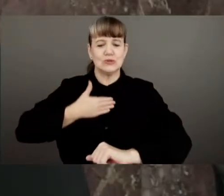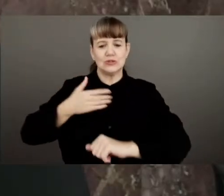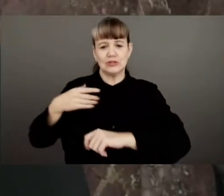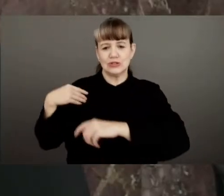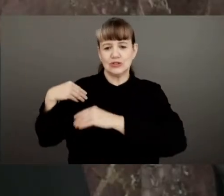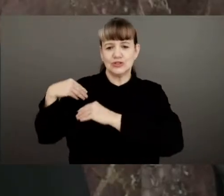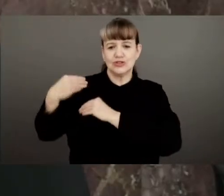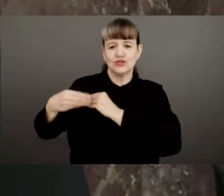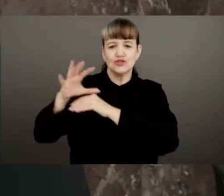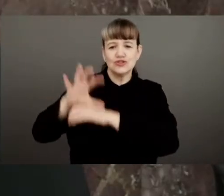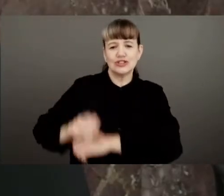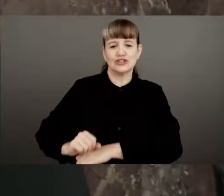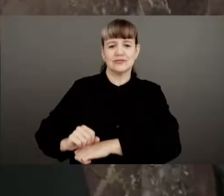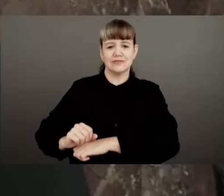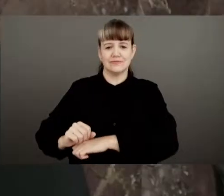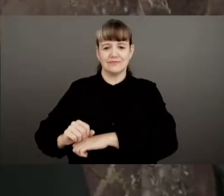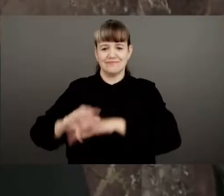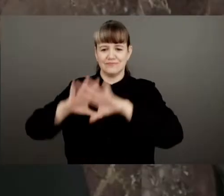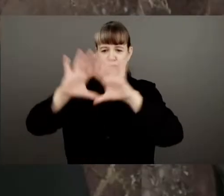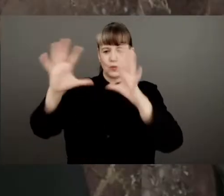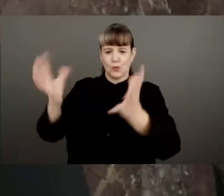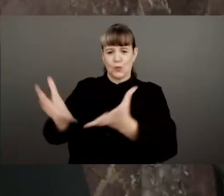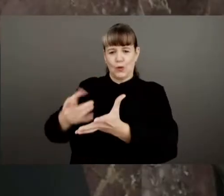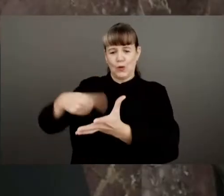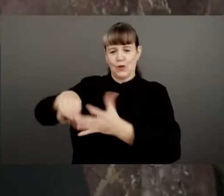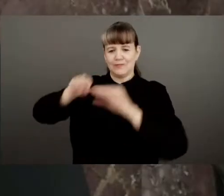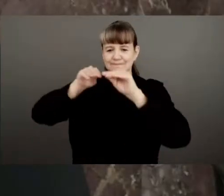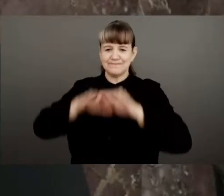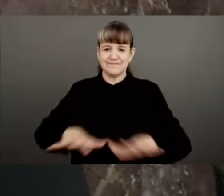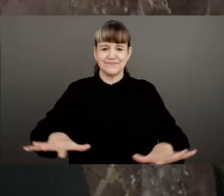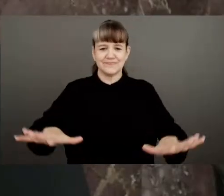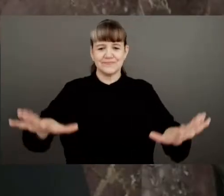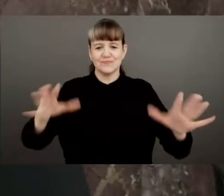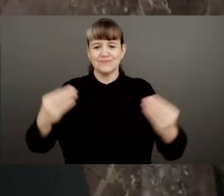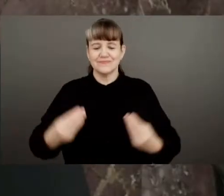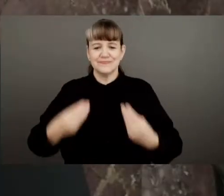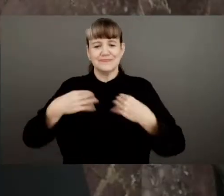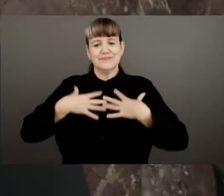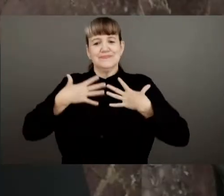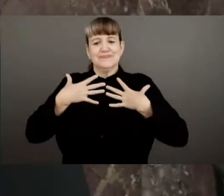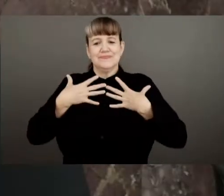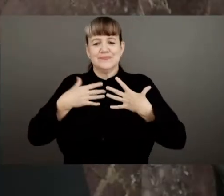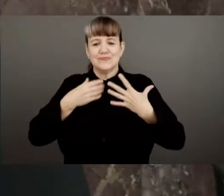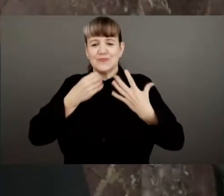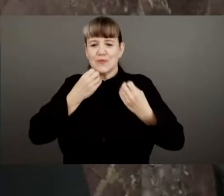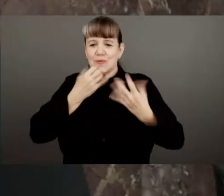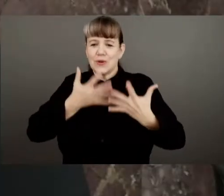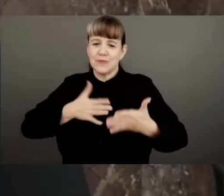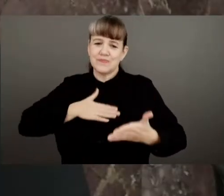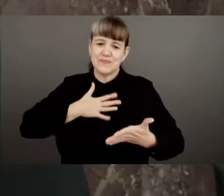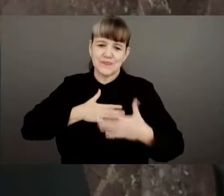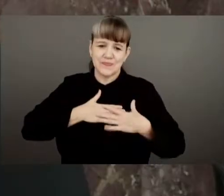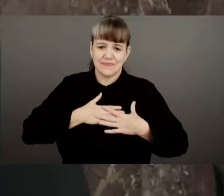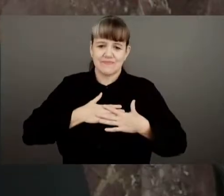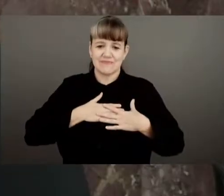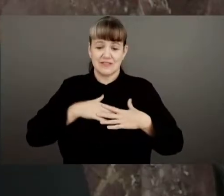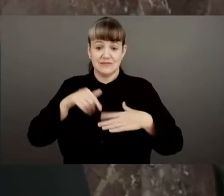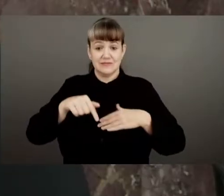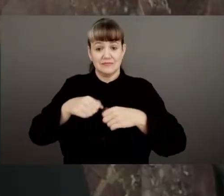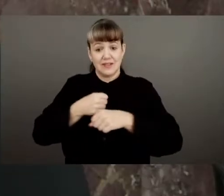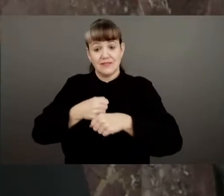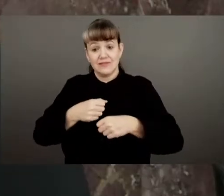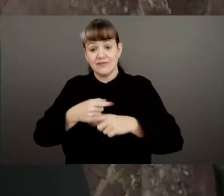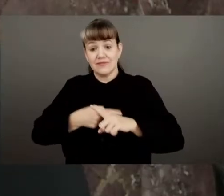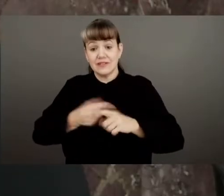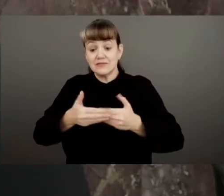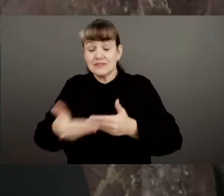with warmth and joy. In these months, we see Diwali diyas glowing in homes, gurdwaras